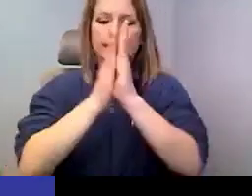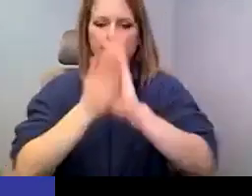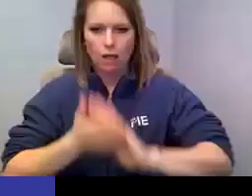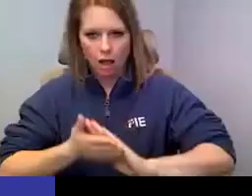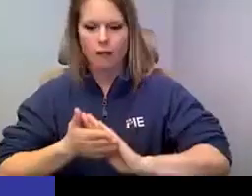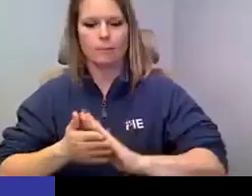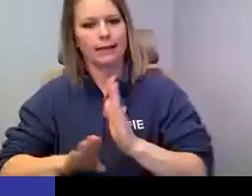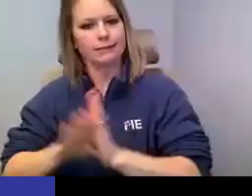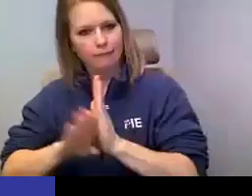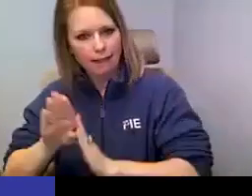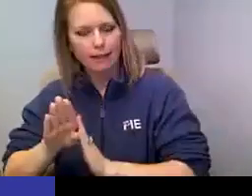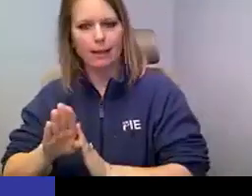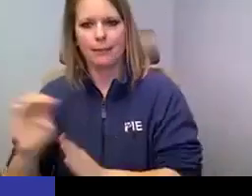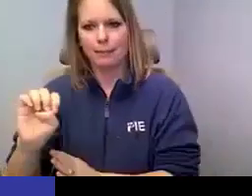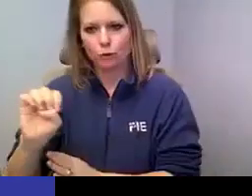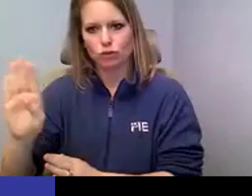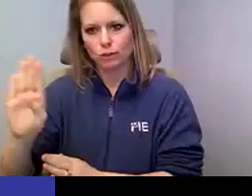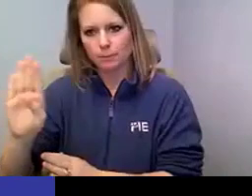not.